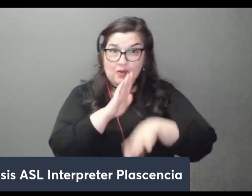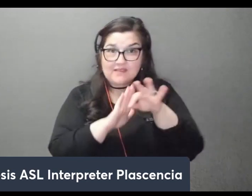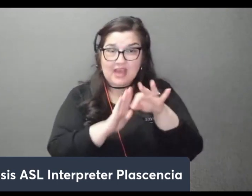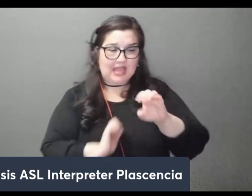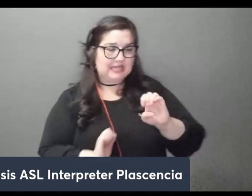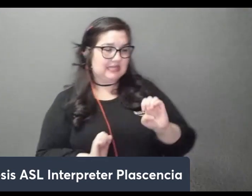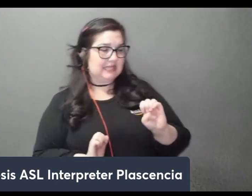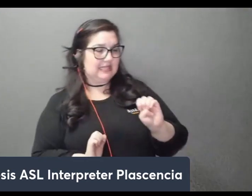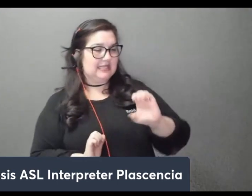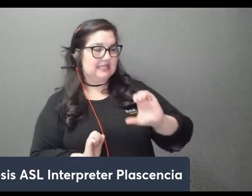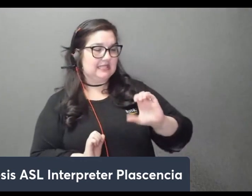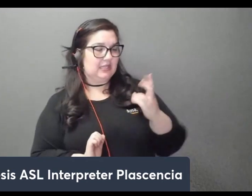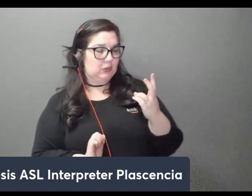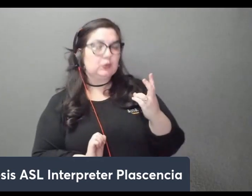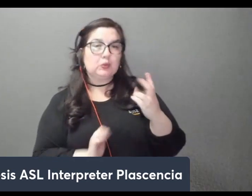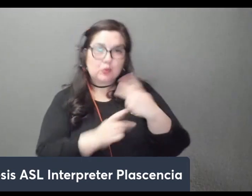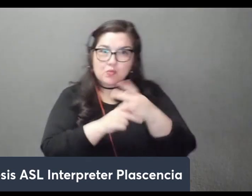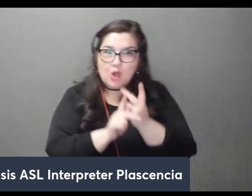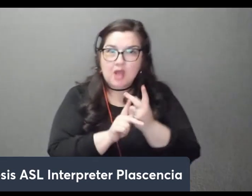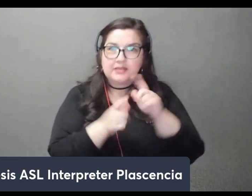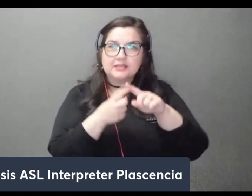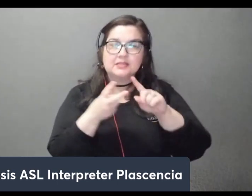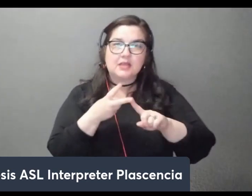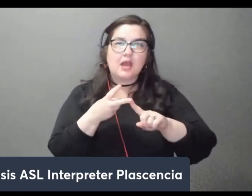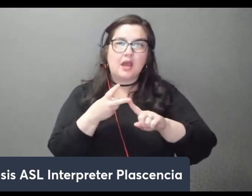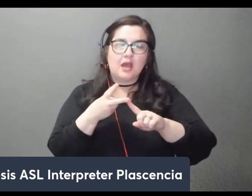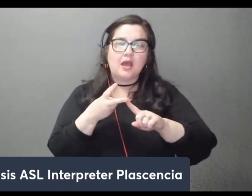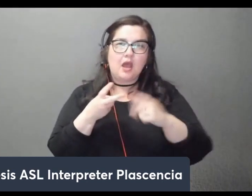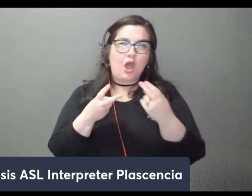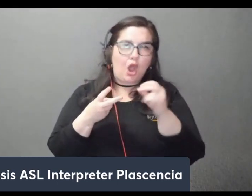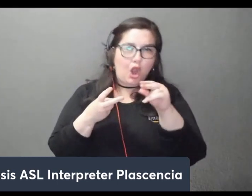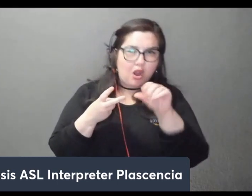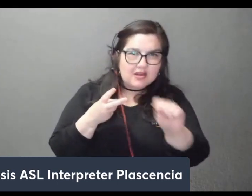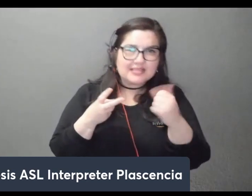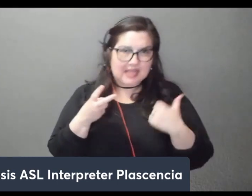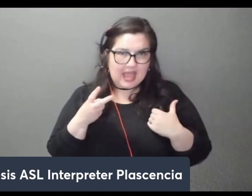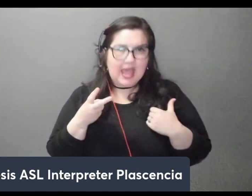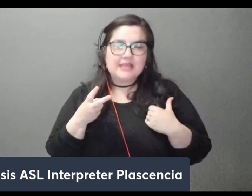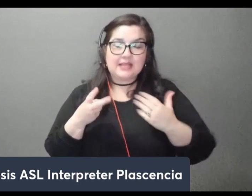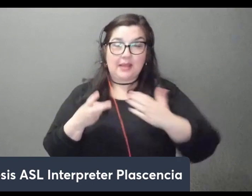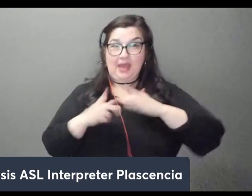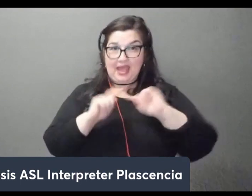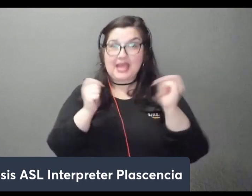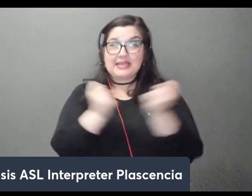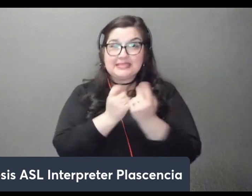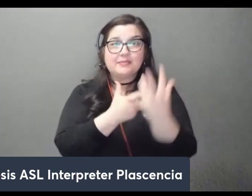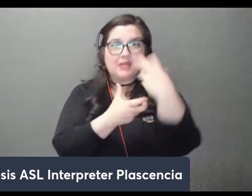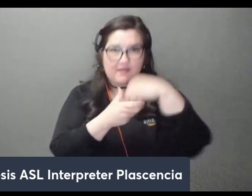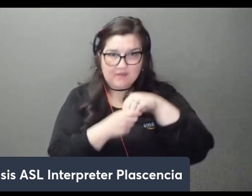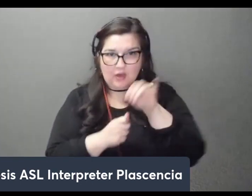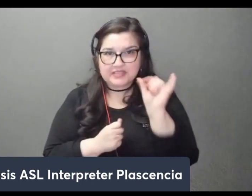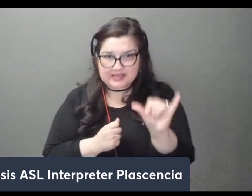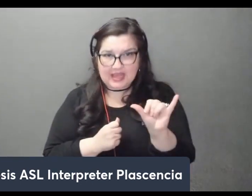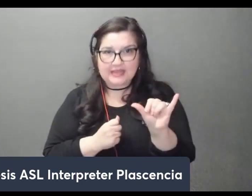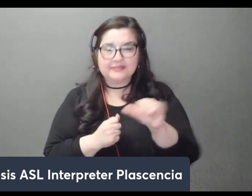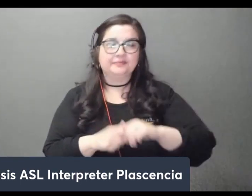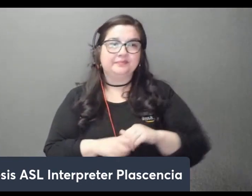has NVMe SSDs or hard disk, then me and my team are sort of involved in that.